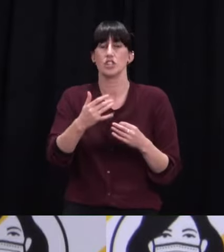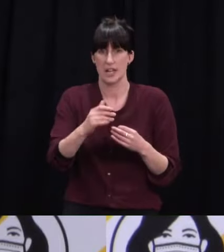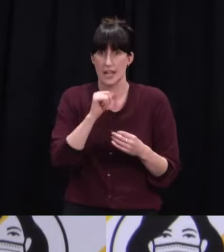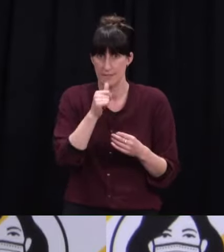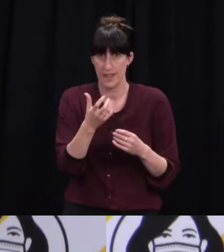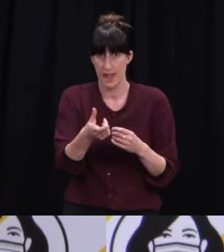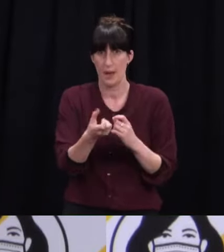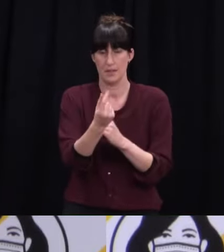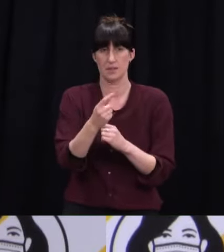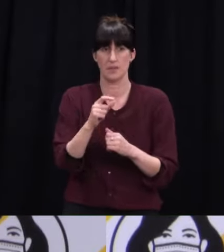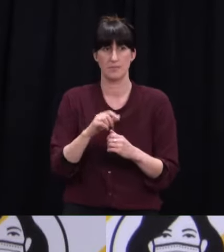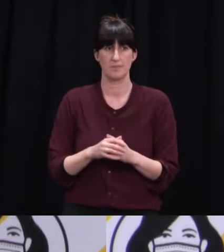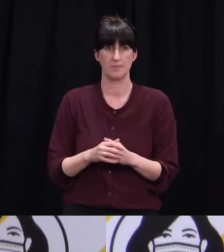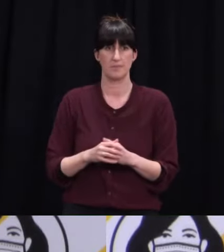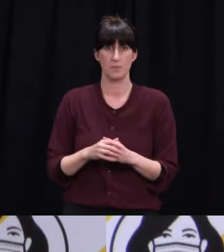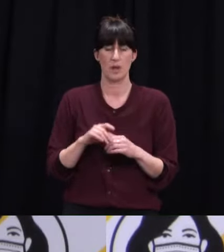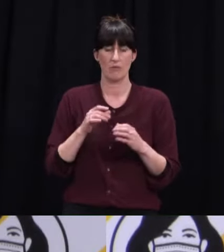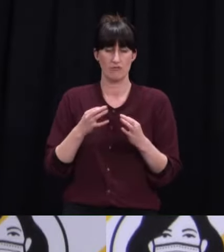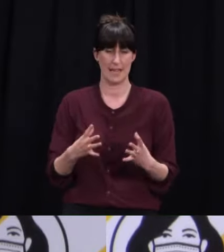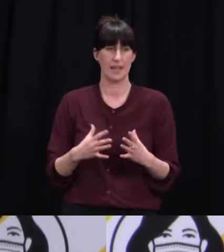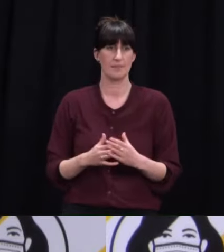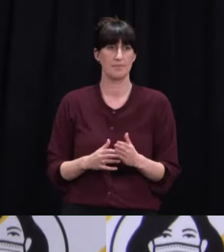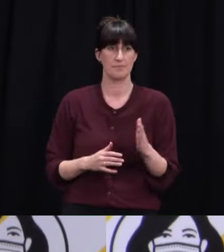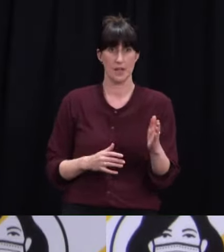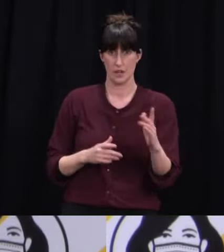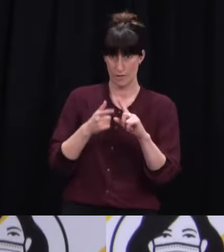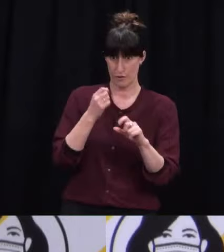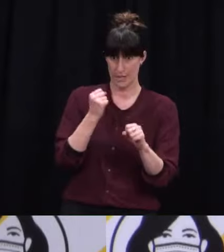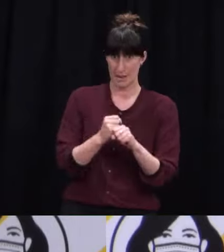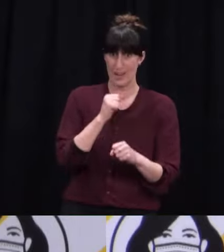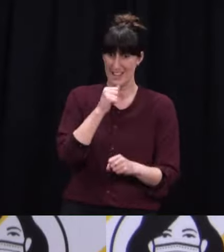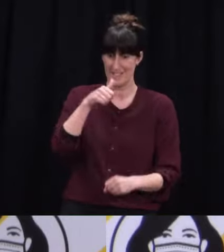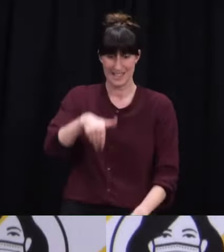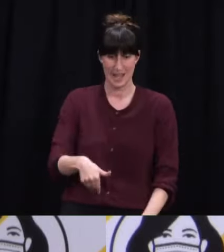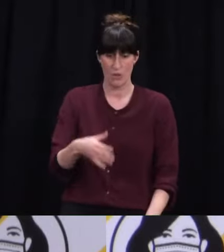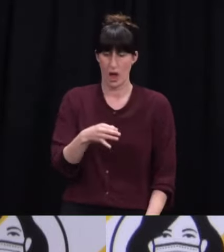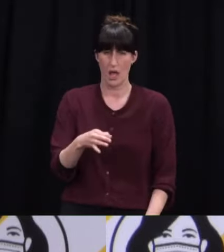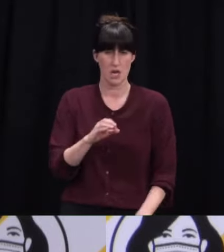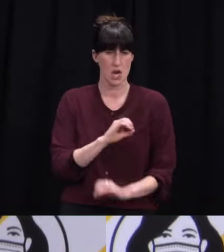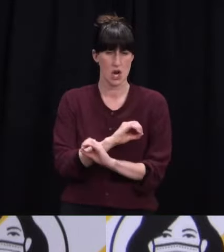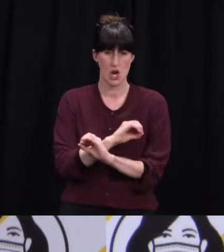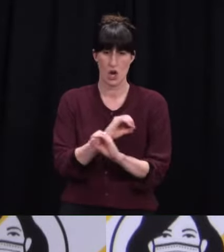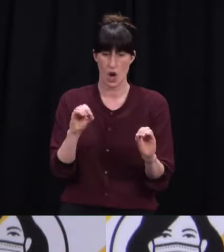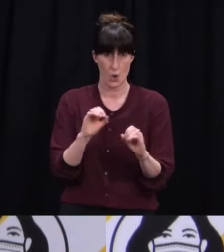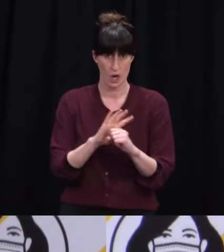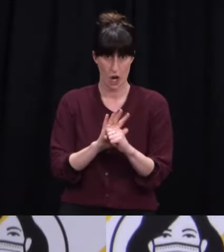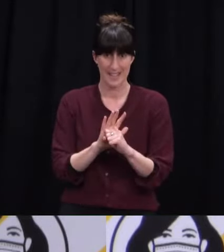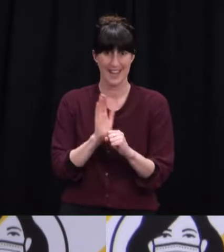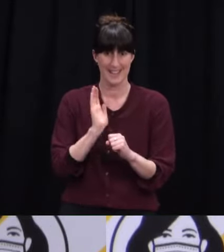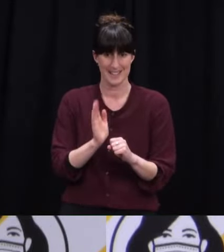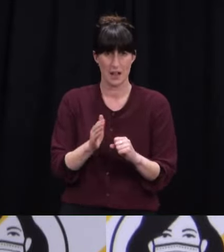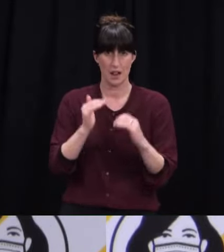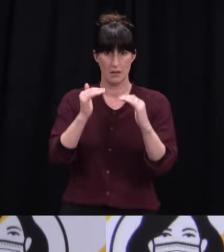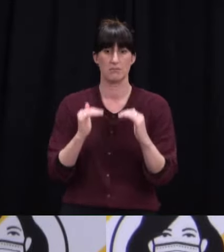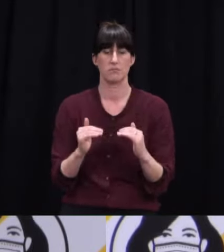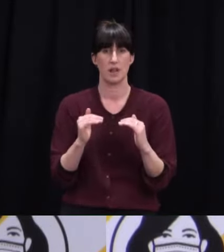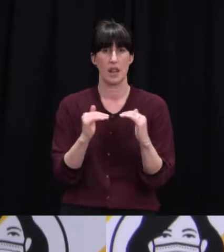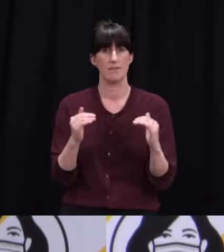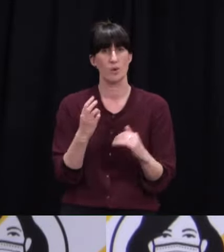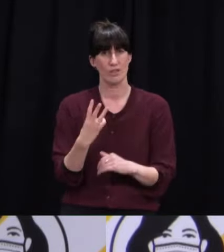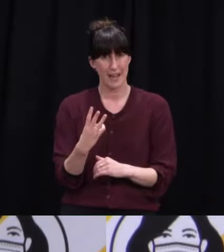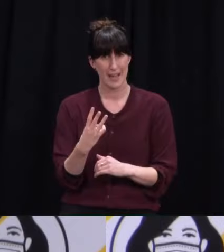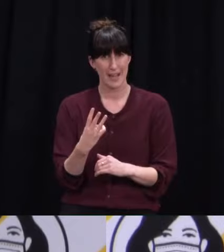if the South Island doesn't have a single case, it will still be going to alert level 3 down through the staged drop-down alert